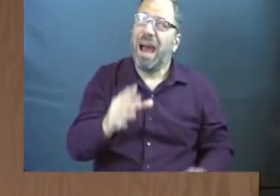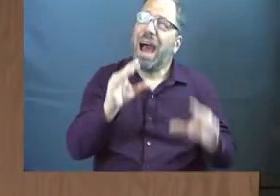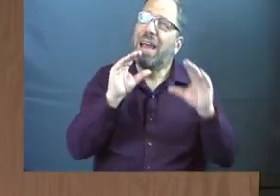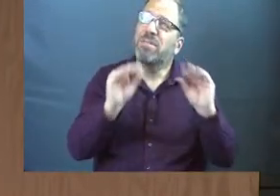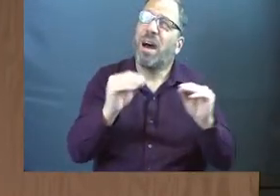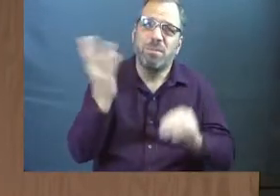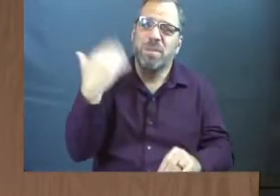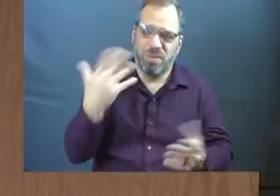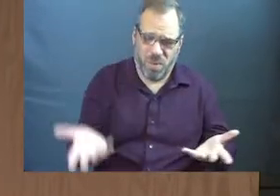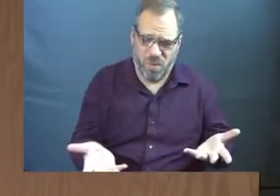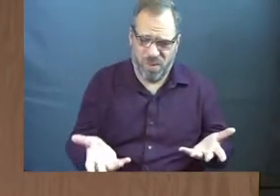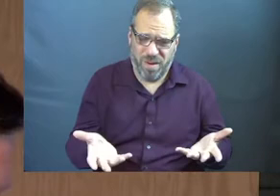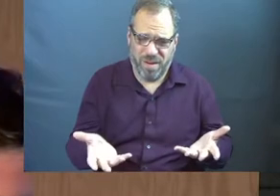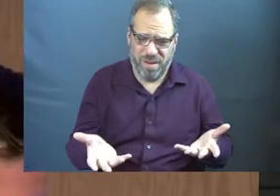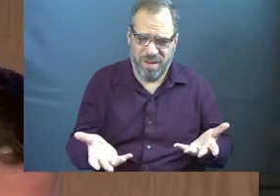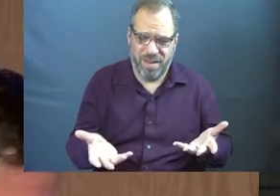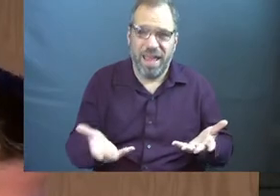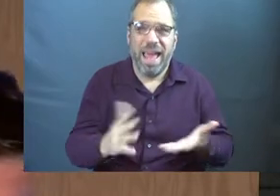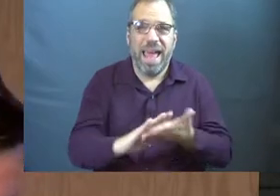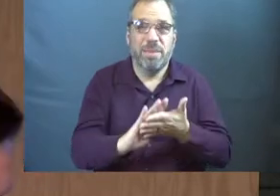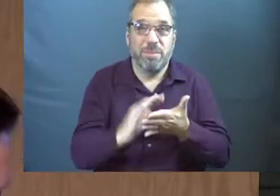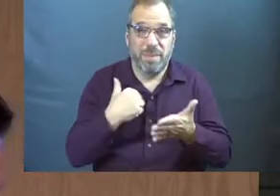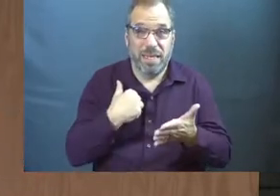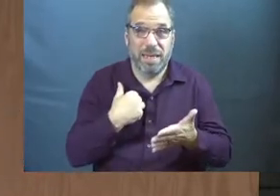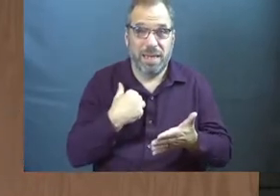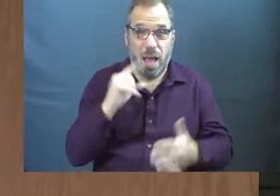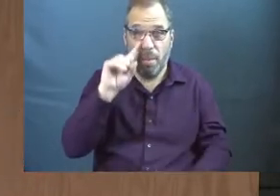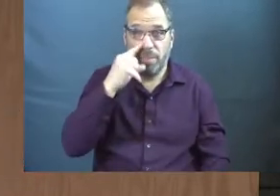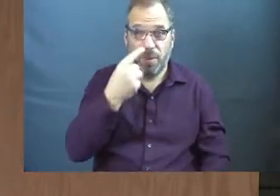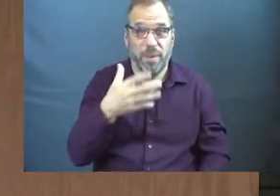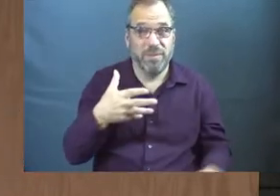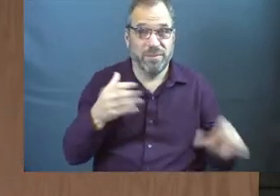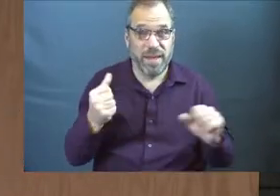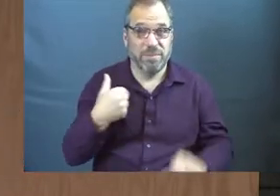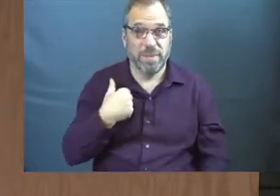before. And I get bored really easily.